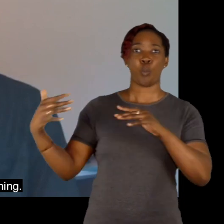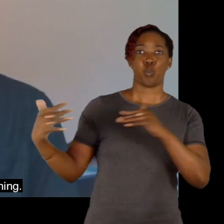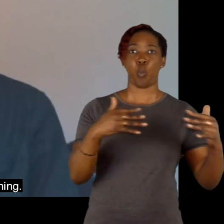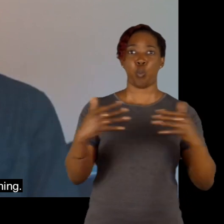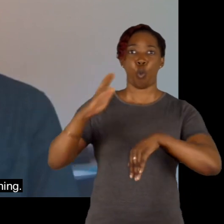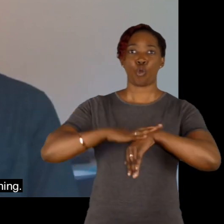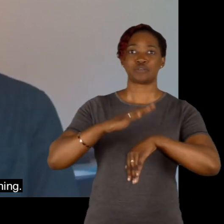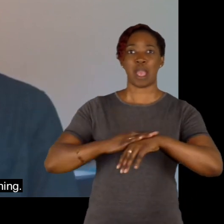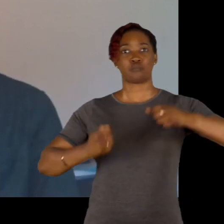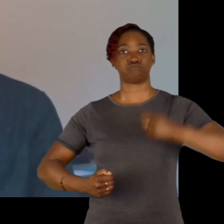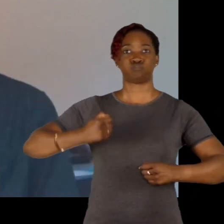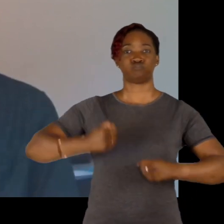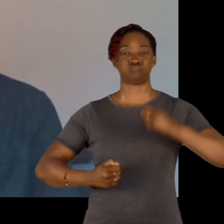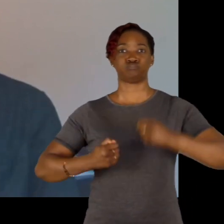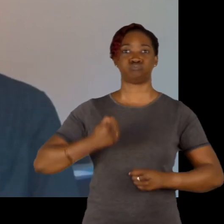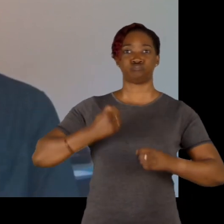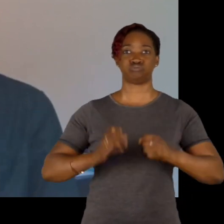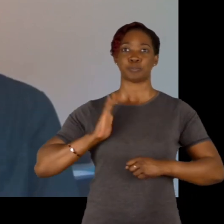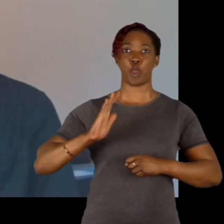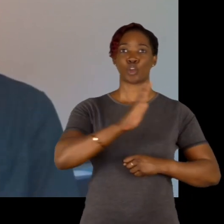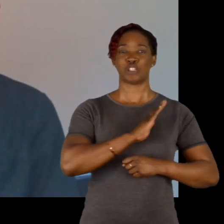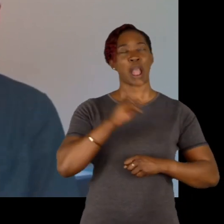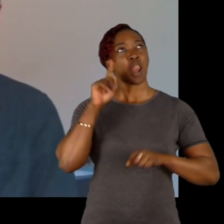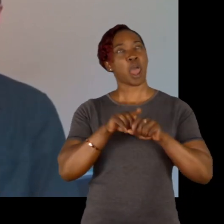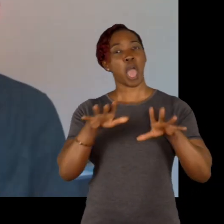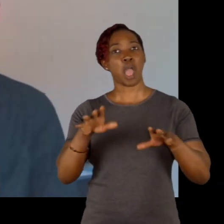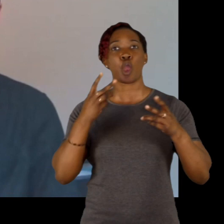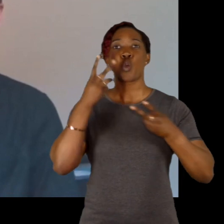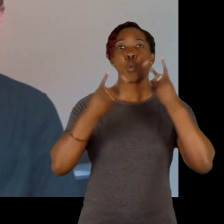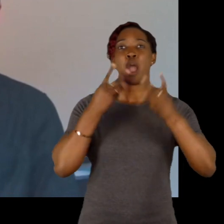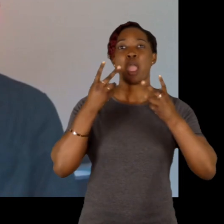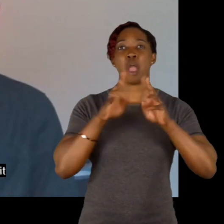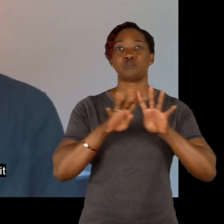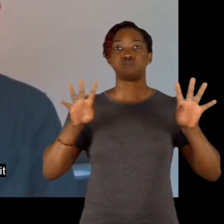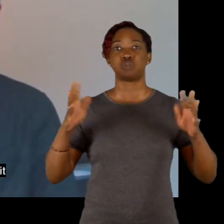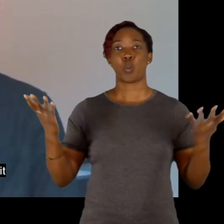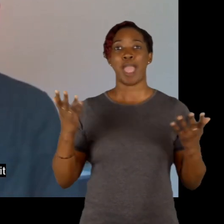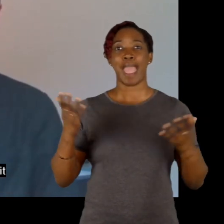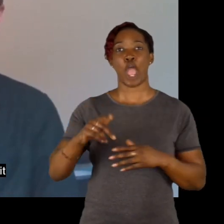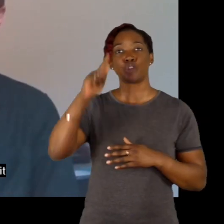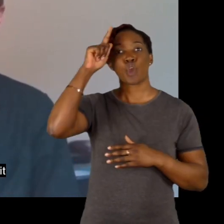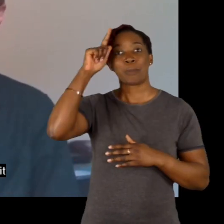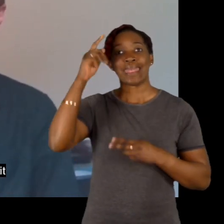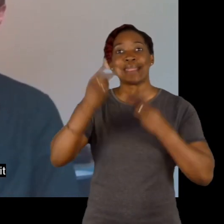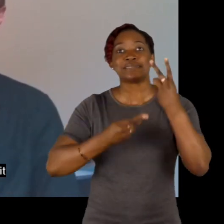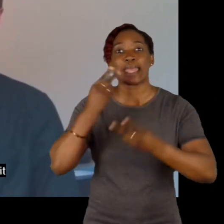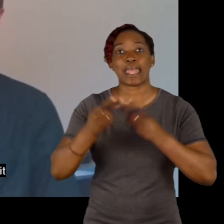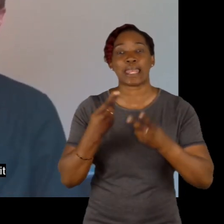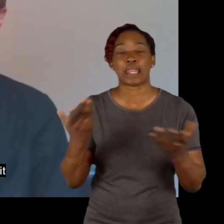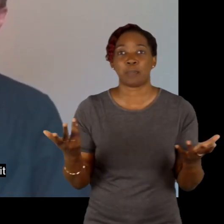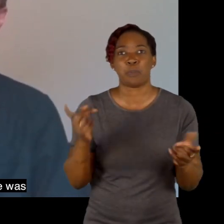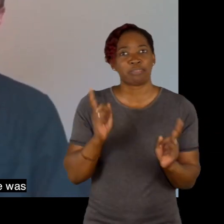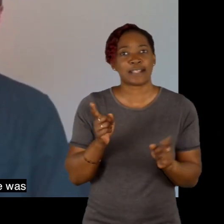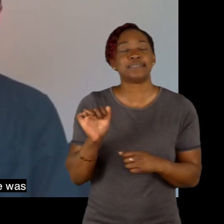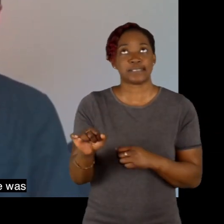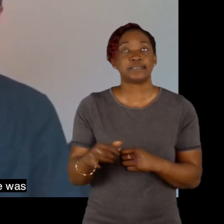patriotic wartime thing. The original clip had a bunch of like choirs singing in German, which is a little bit uncomfortable to